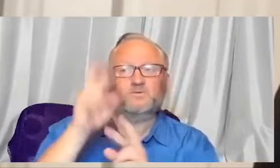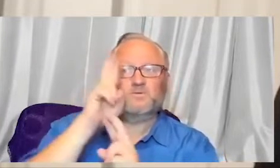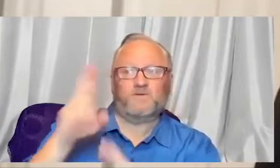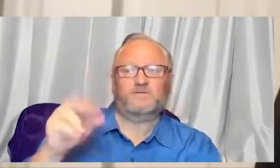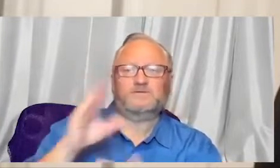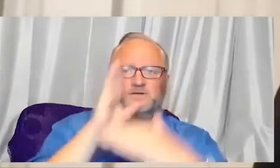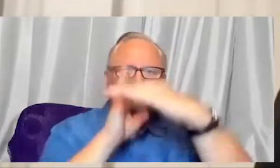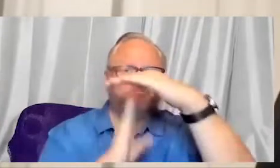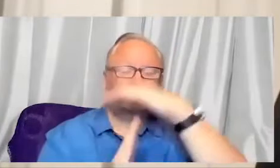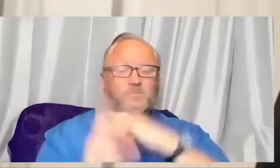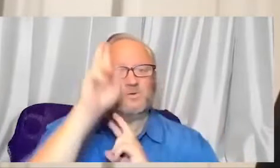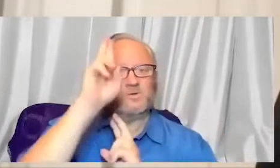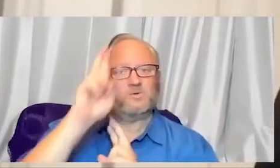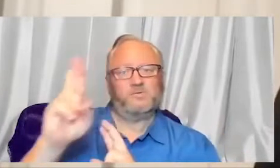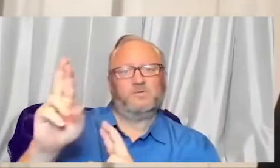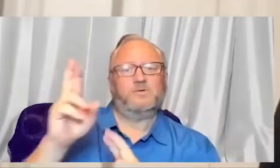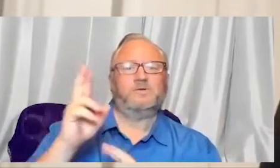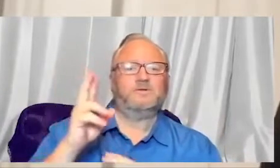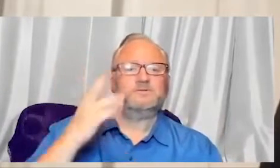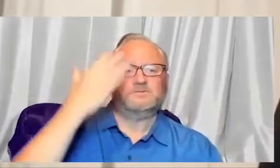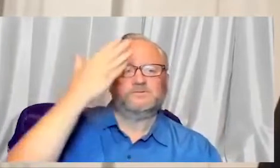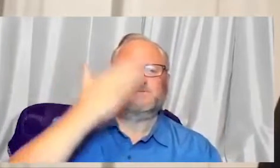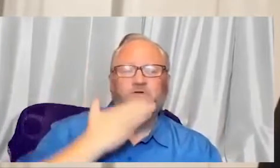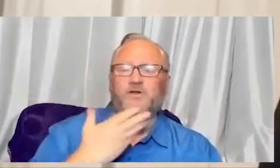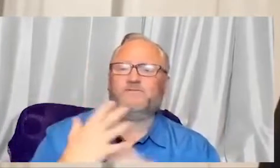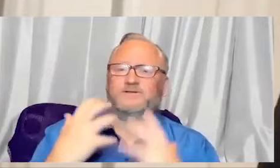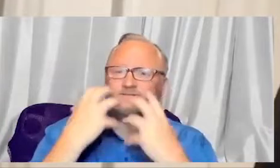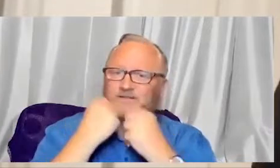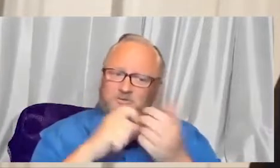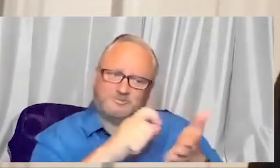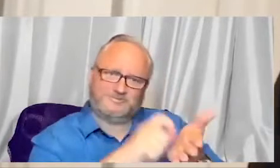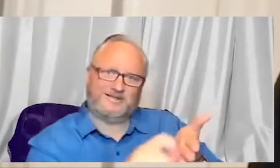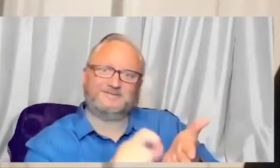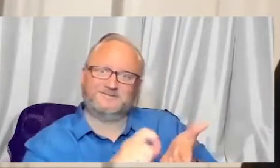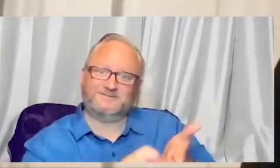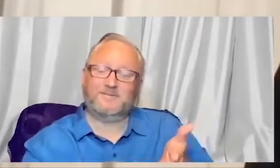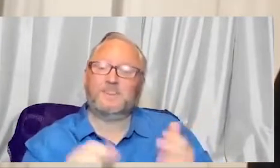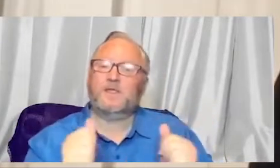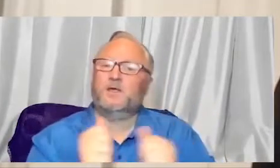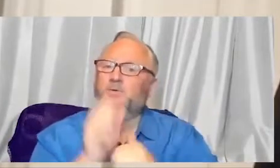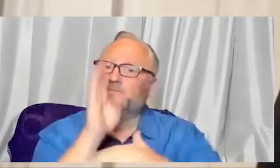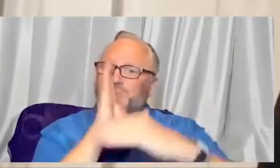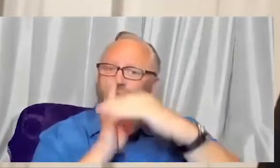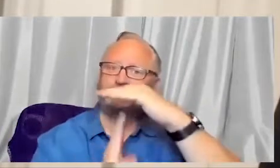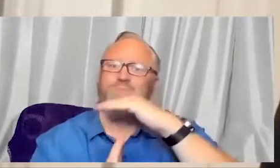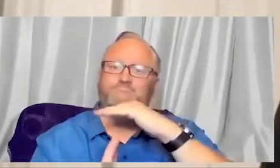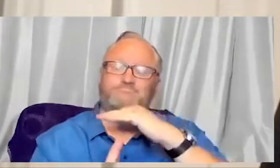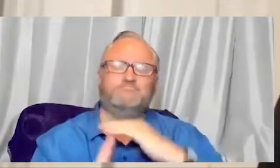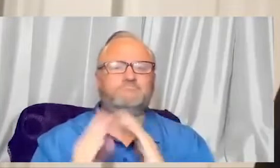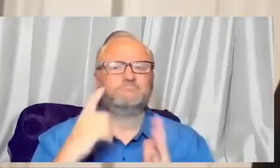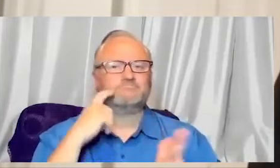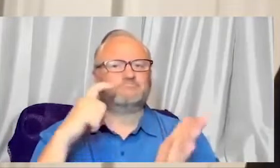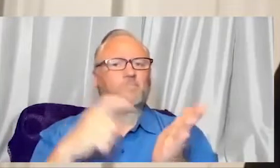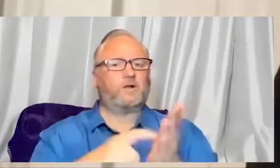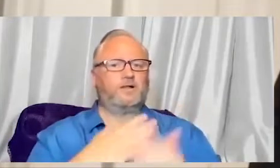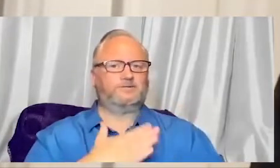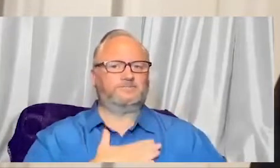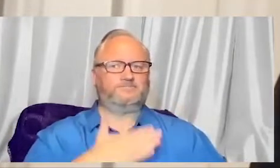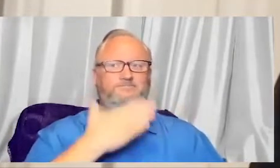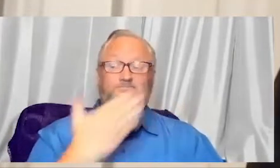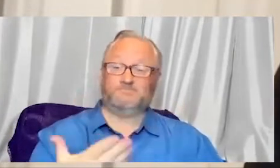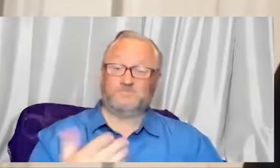reverence before a sacred text. With humility, acknowledging that these